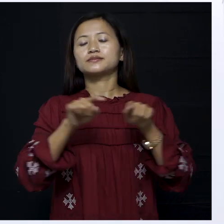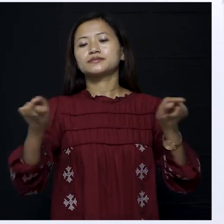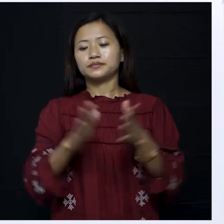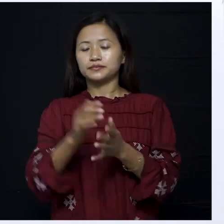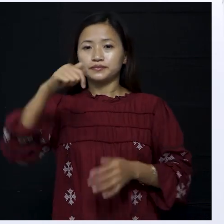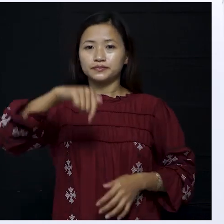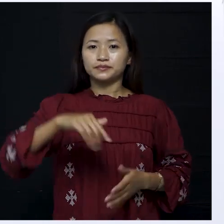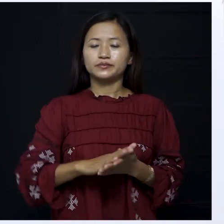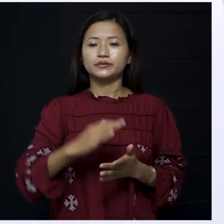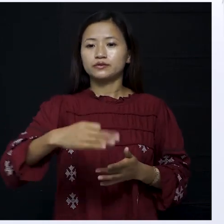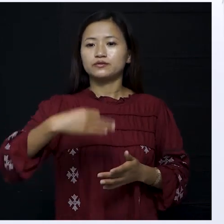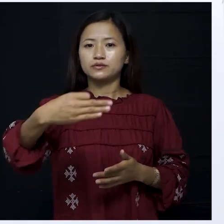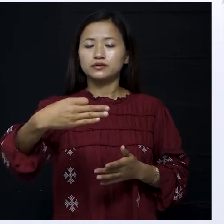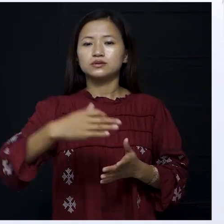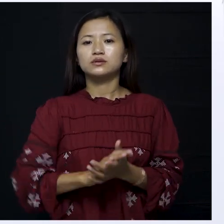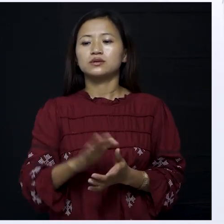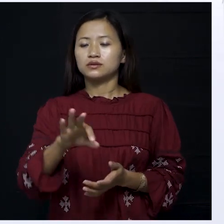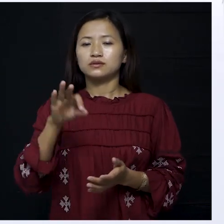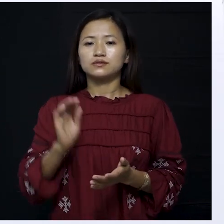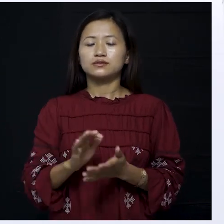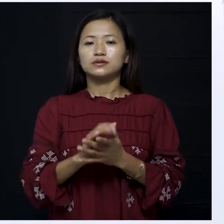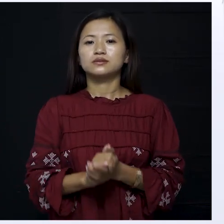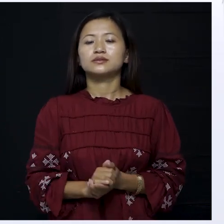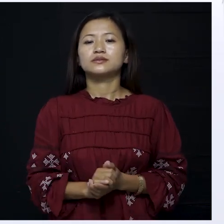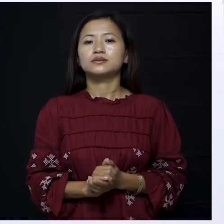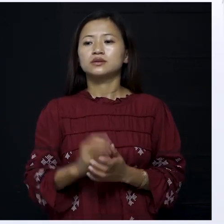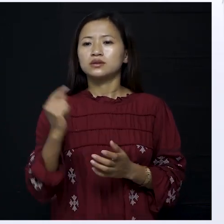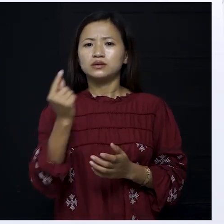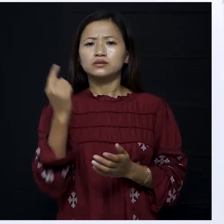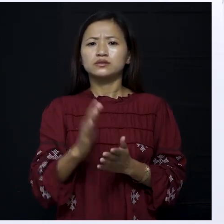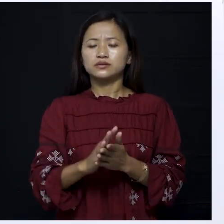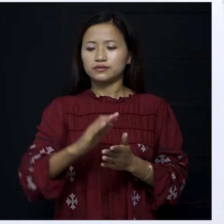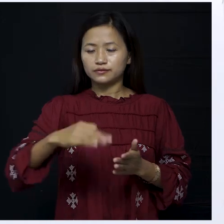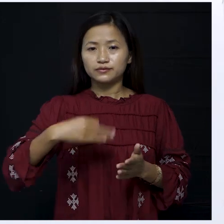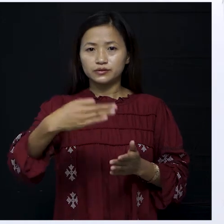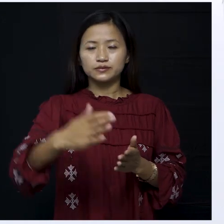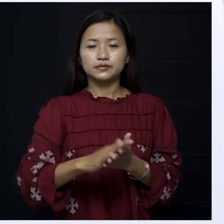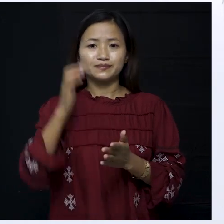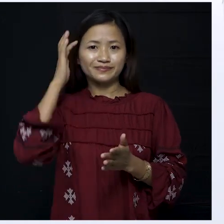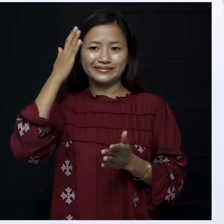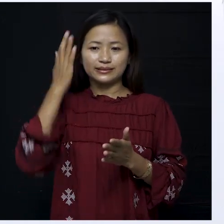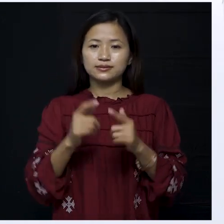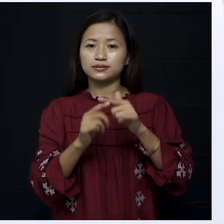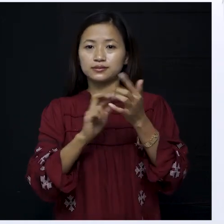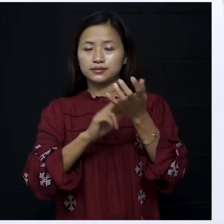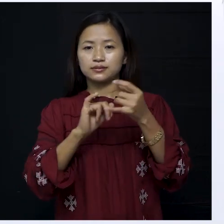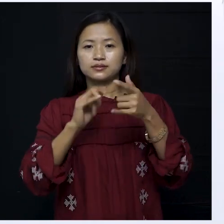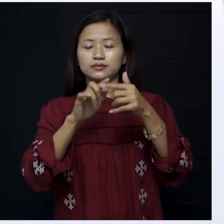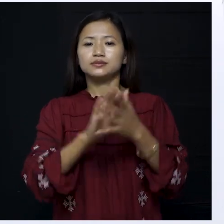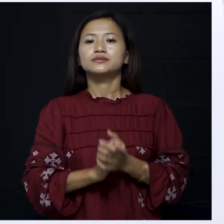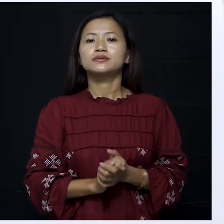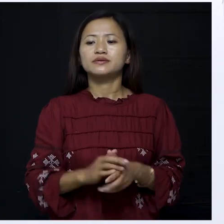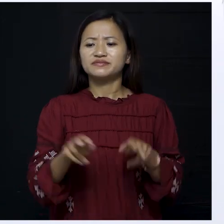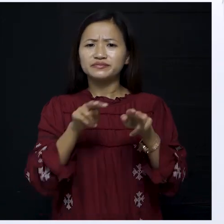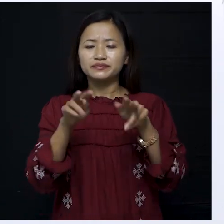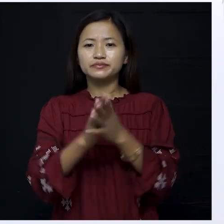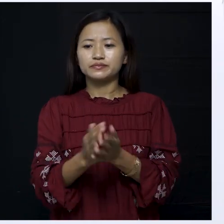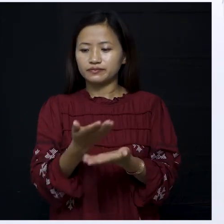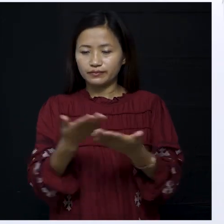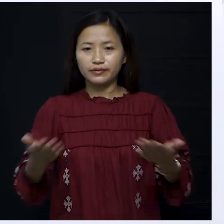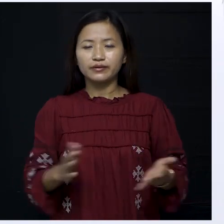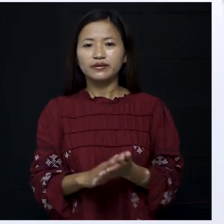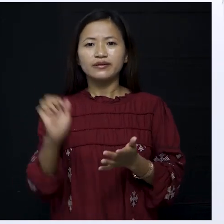And in the future, you would find that we use future tense to refer to things or